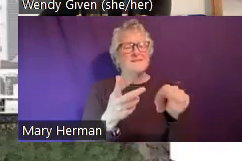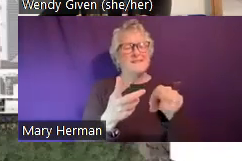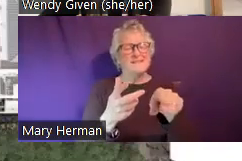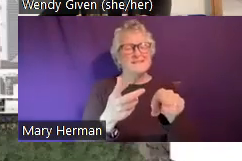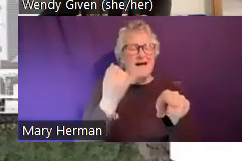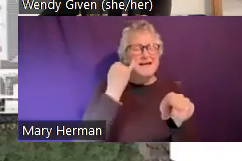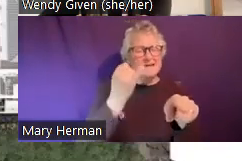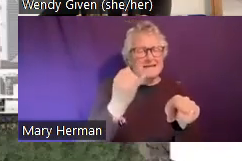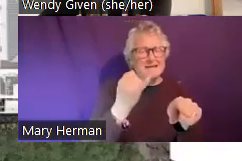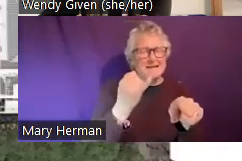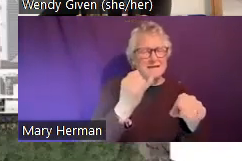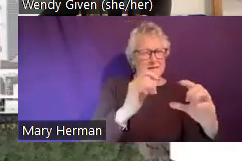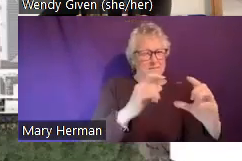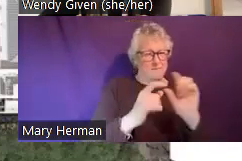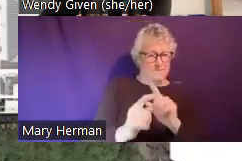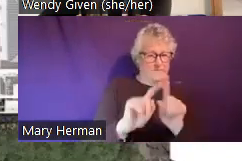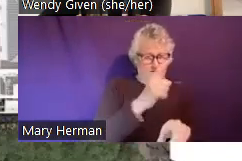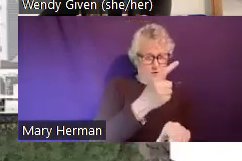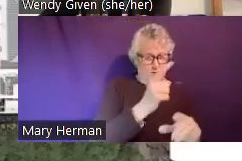wide here.